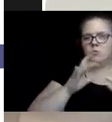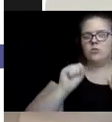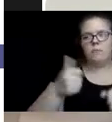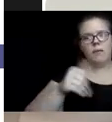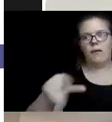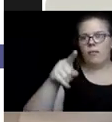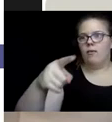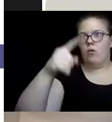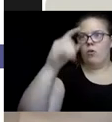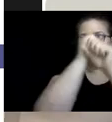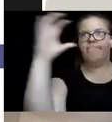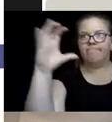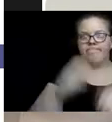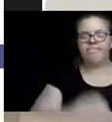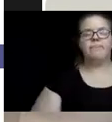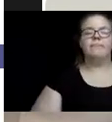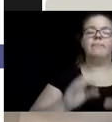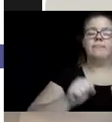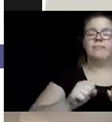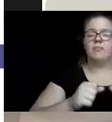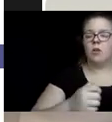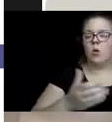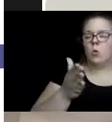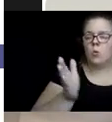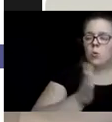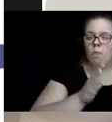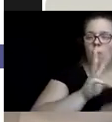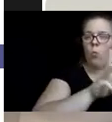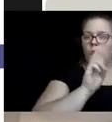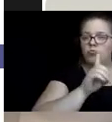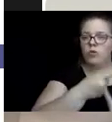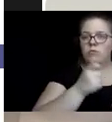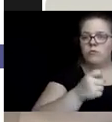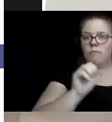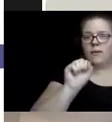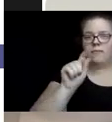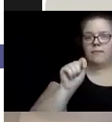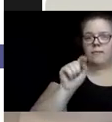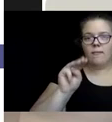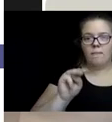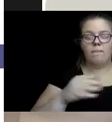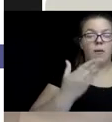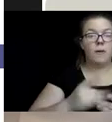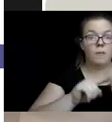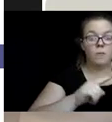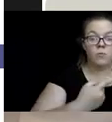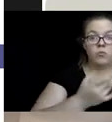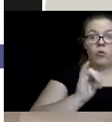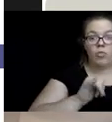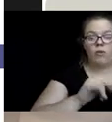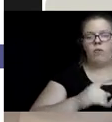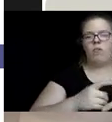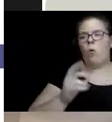believe. It can be small withdrawals coming from an ATM, and it might start there. Or somebody picking up a